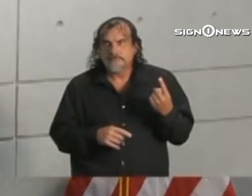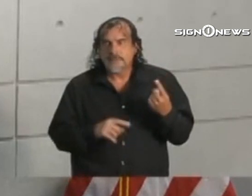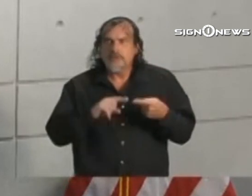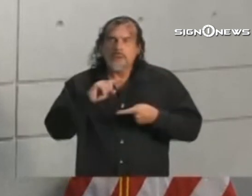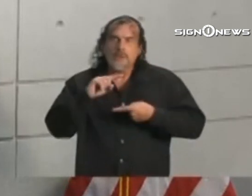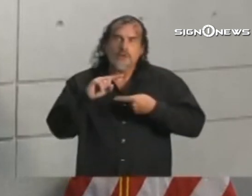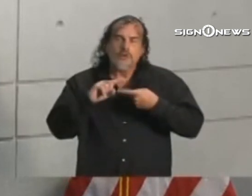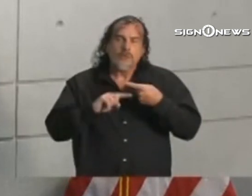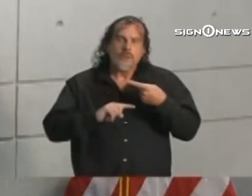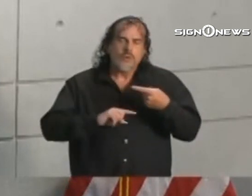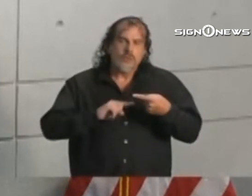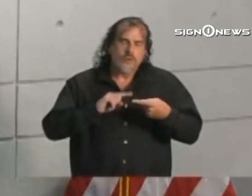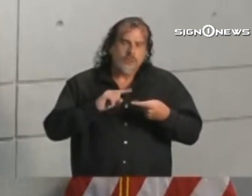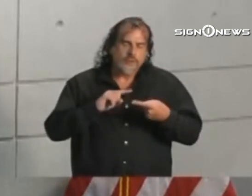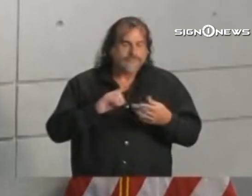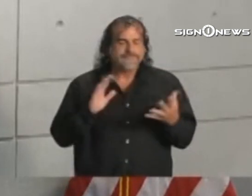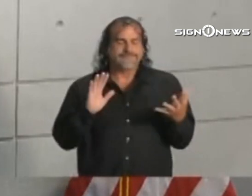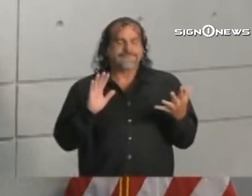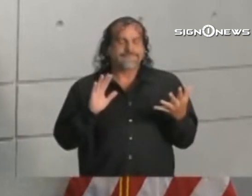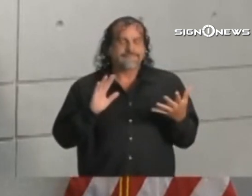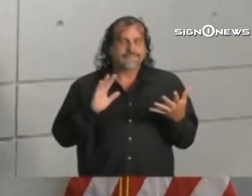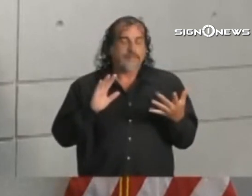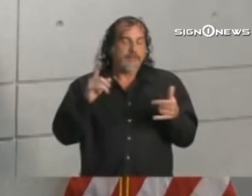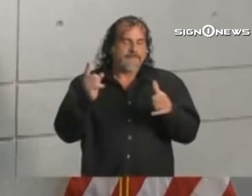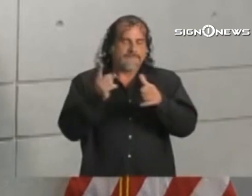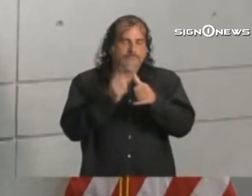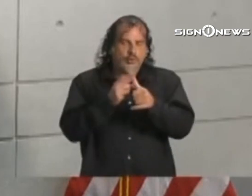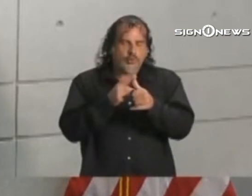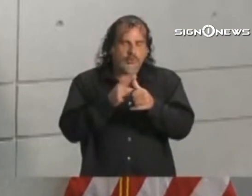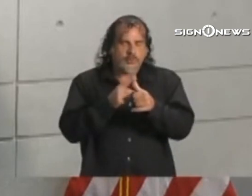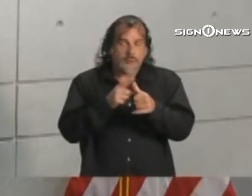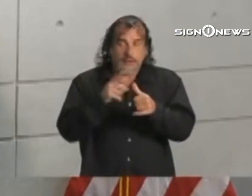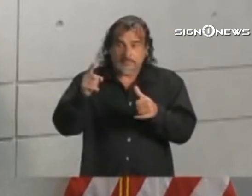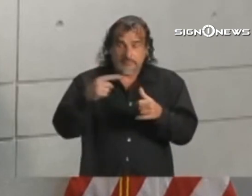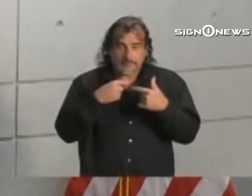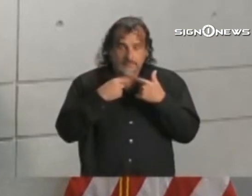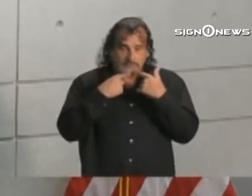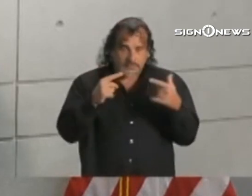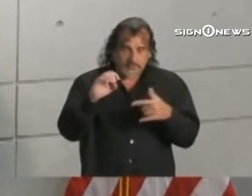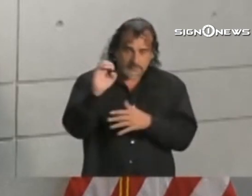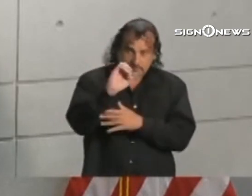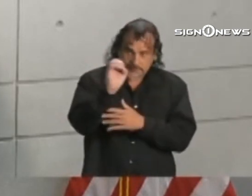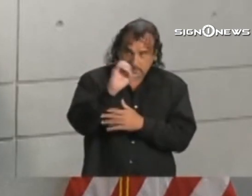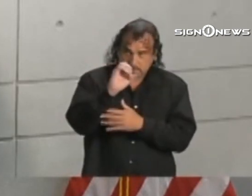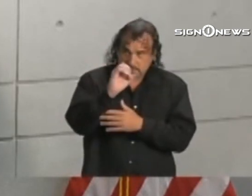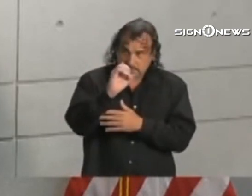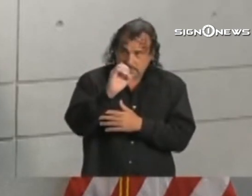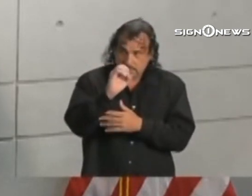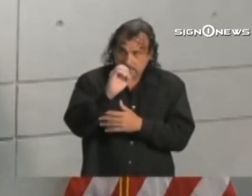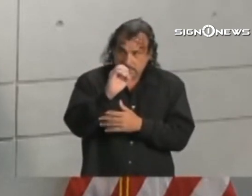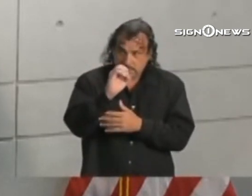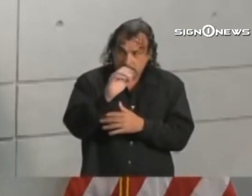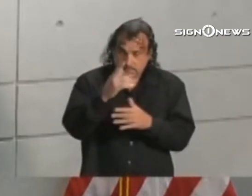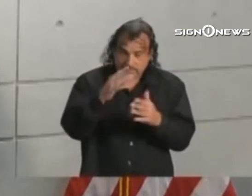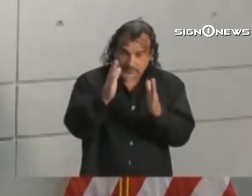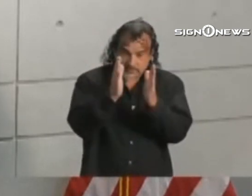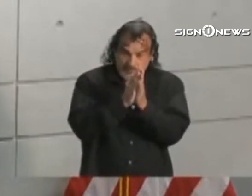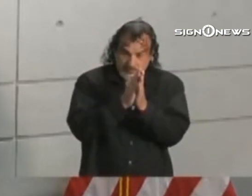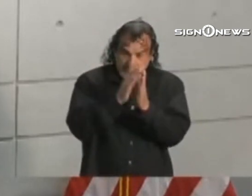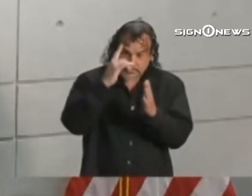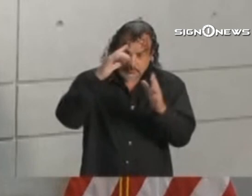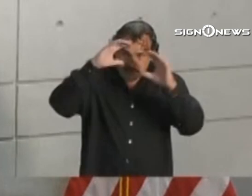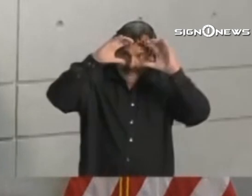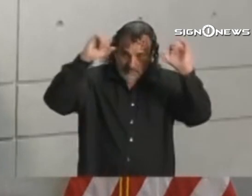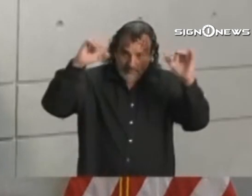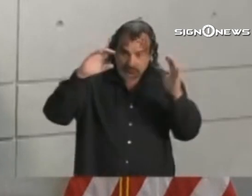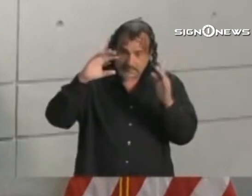is, well, first off, have you declared an emergency and have you applied to the president